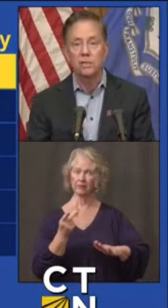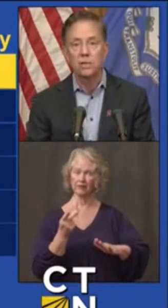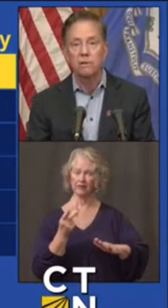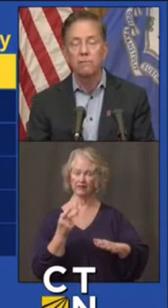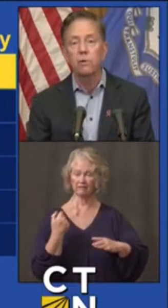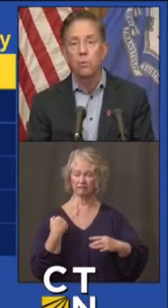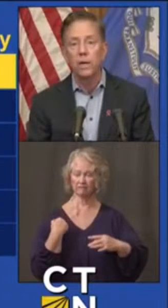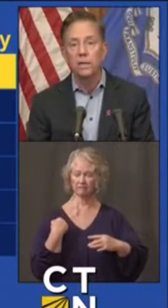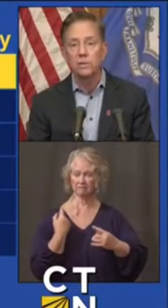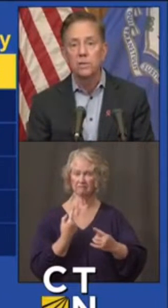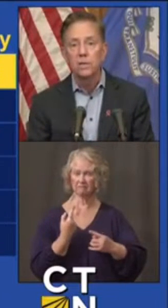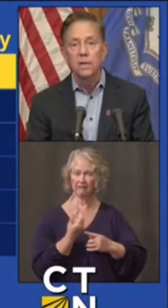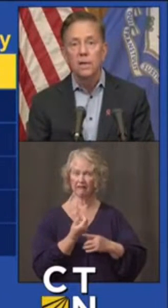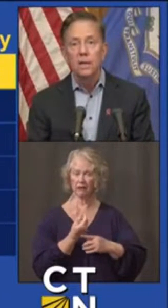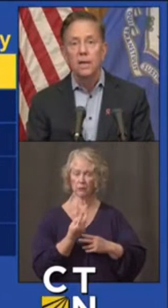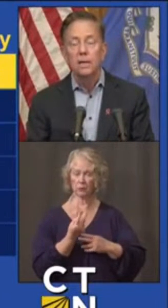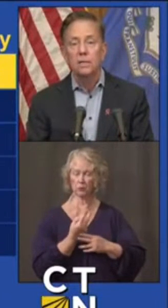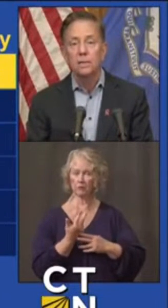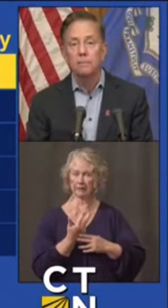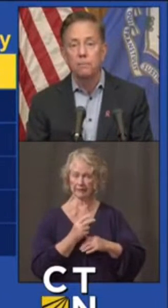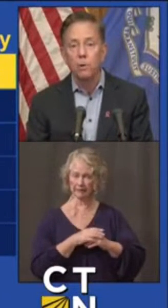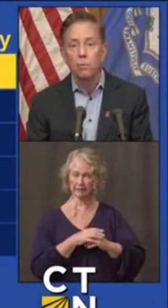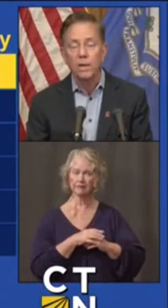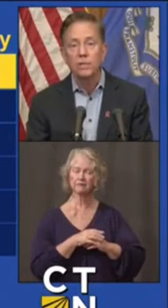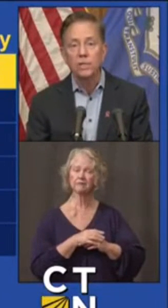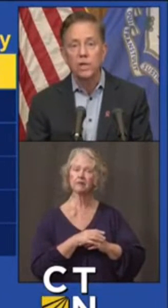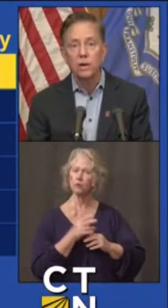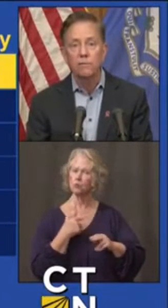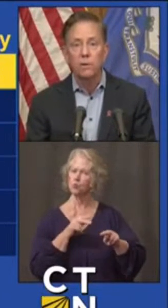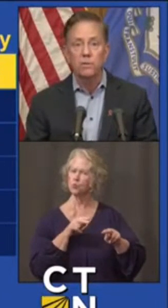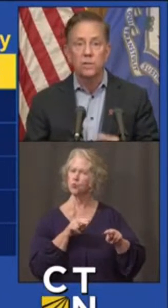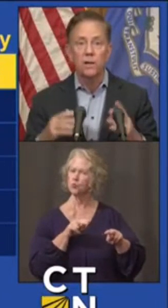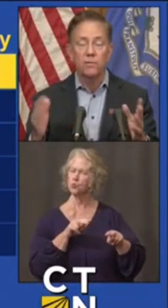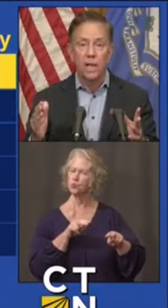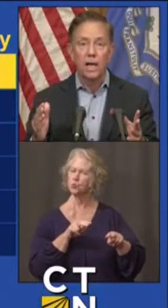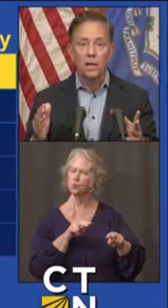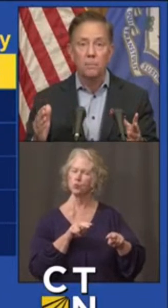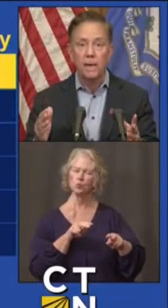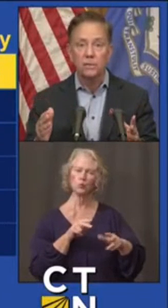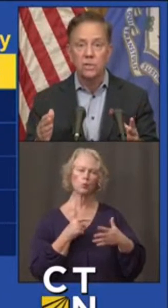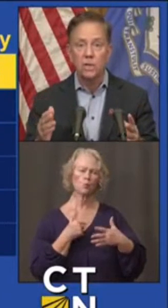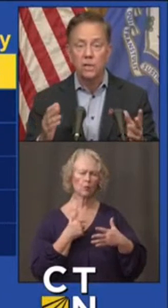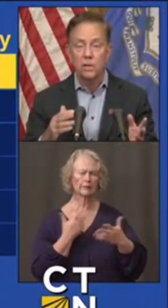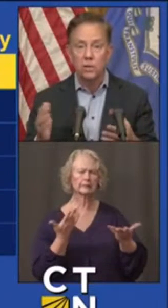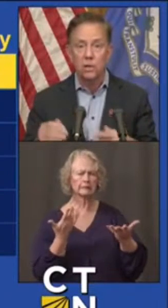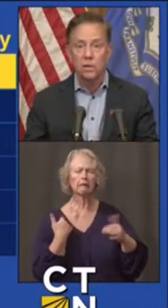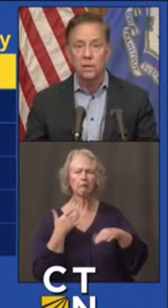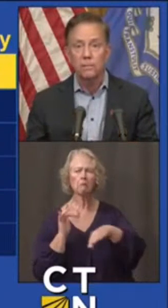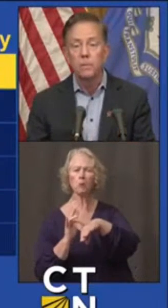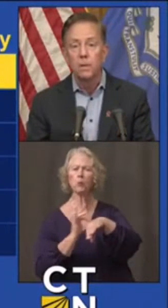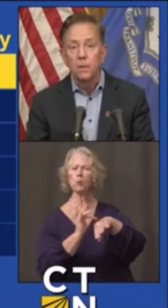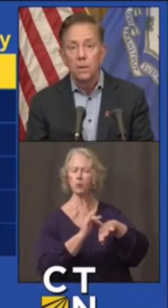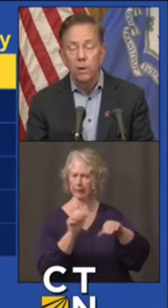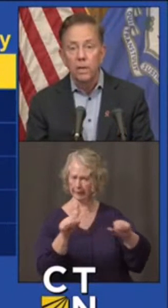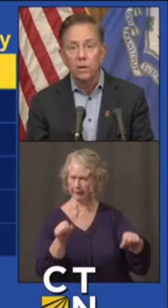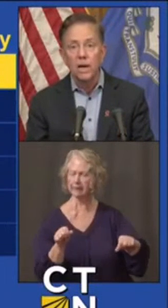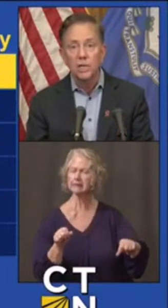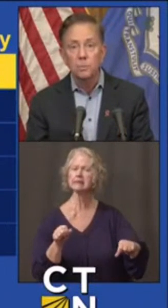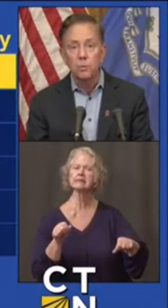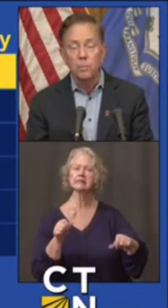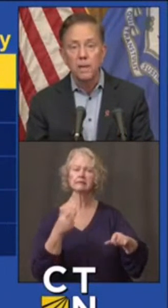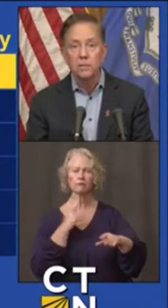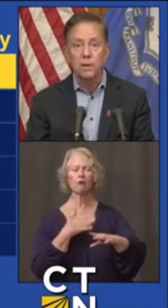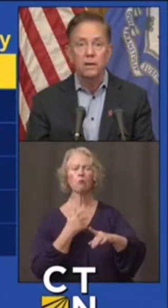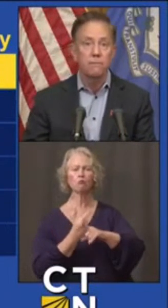last few weeks. And we're watching this carefully. We still have a lot of capacity in our regular